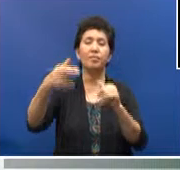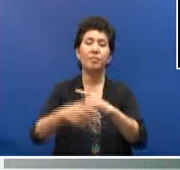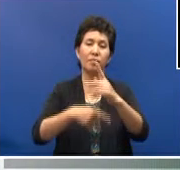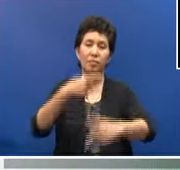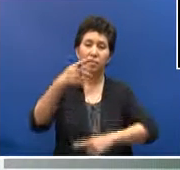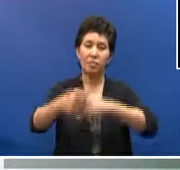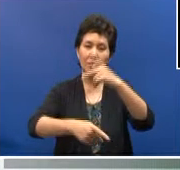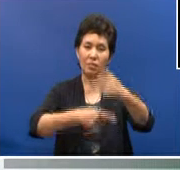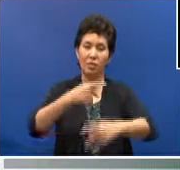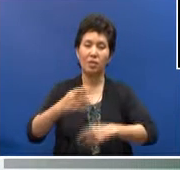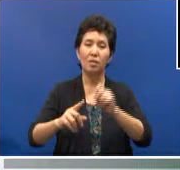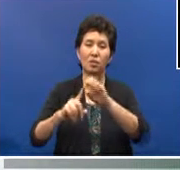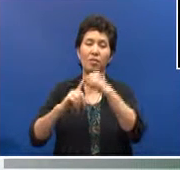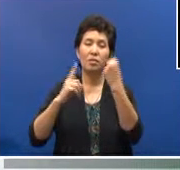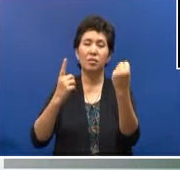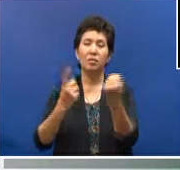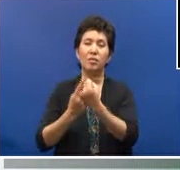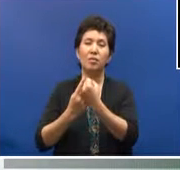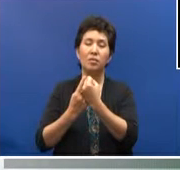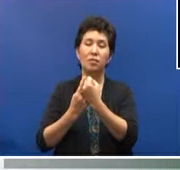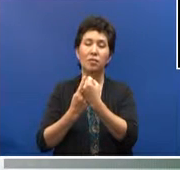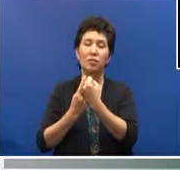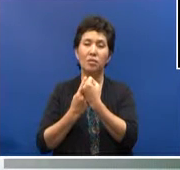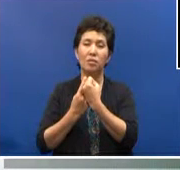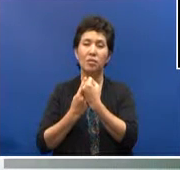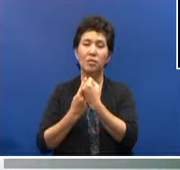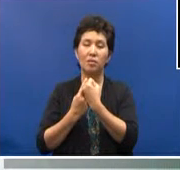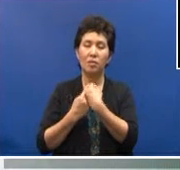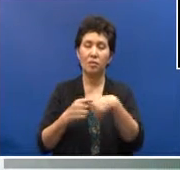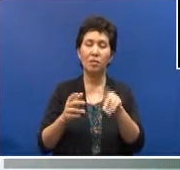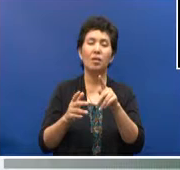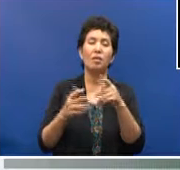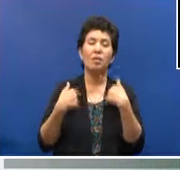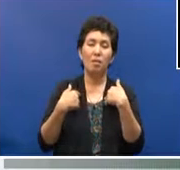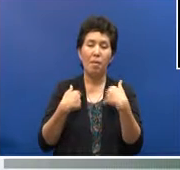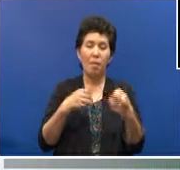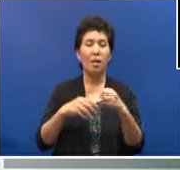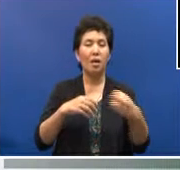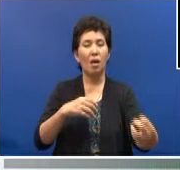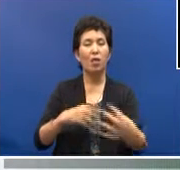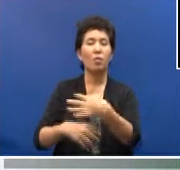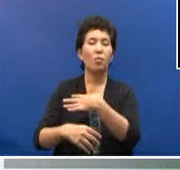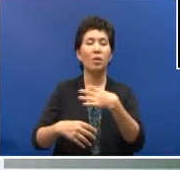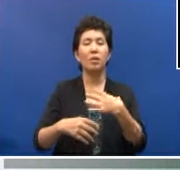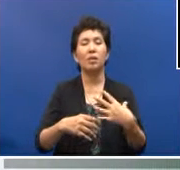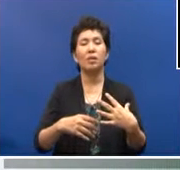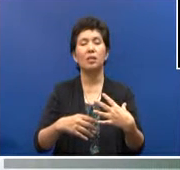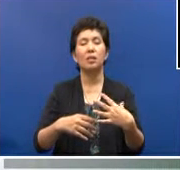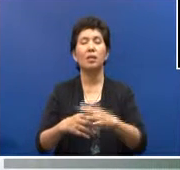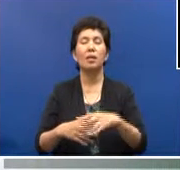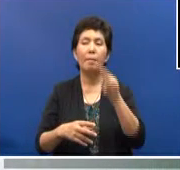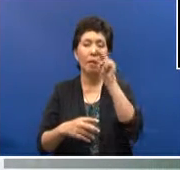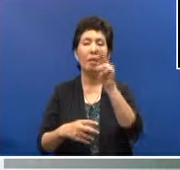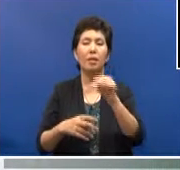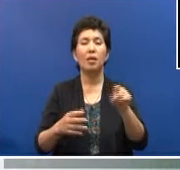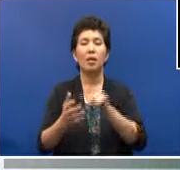of socialization that tends to worsen the perception. Okay, especially when distorted perceptions are passed